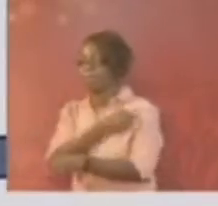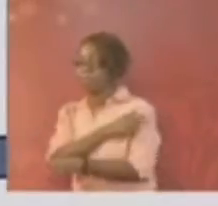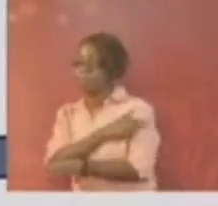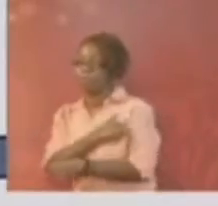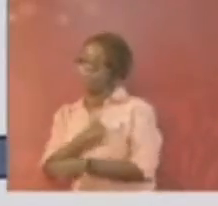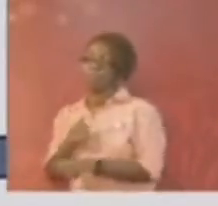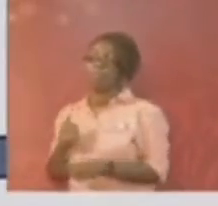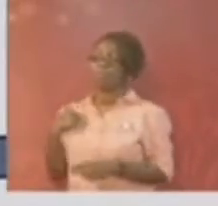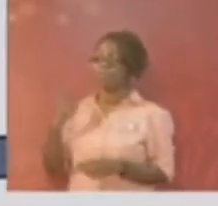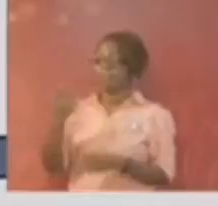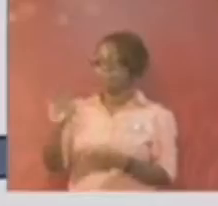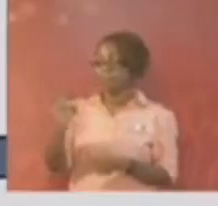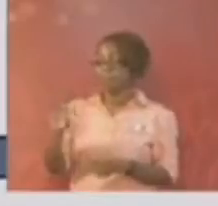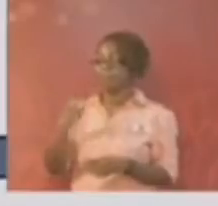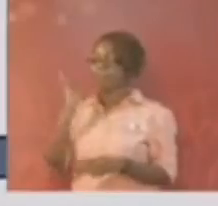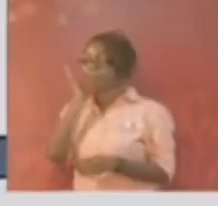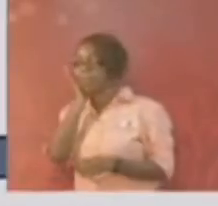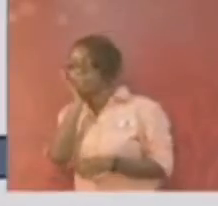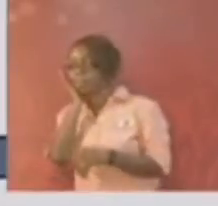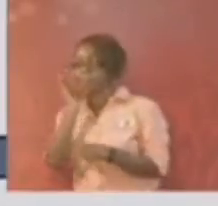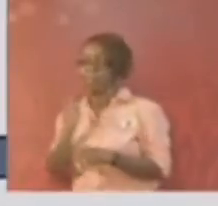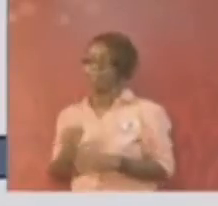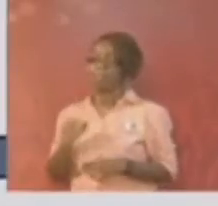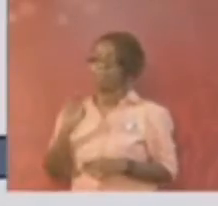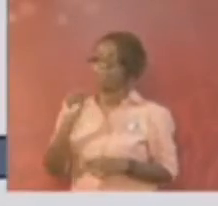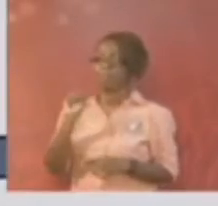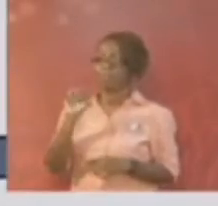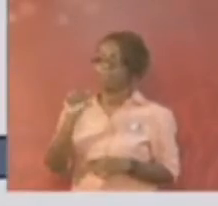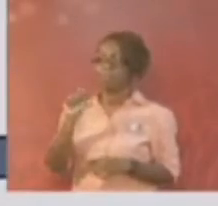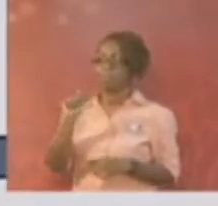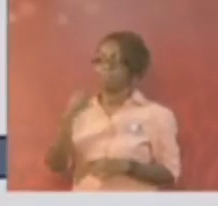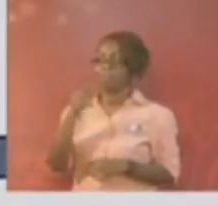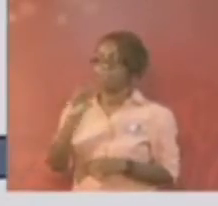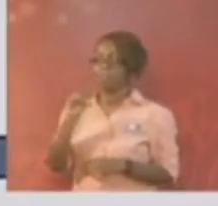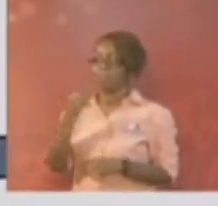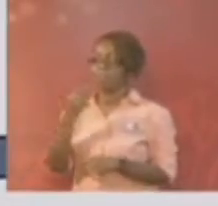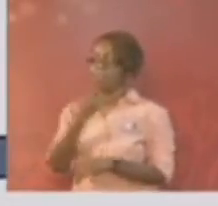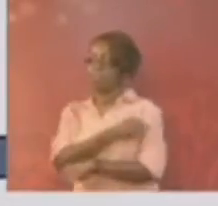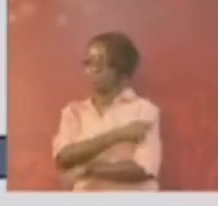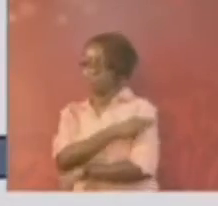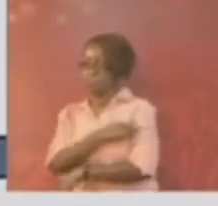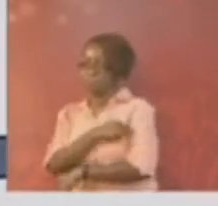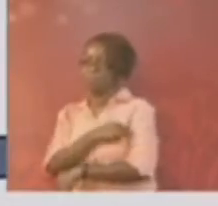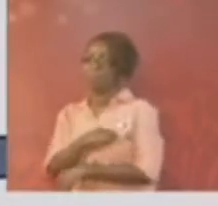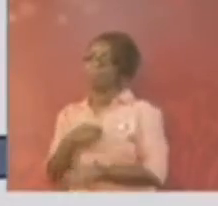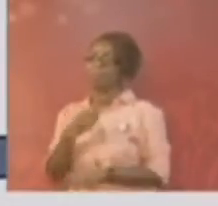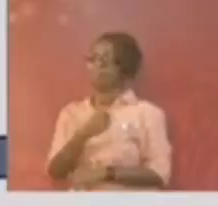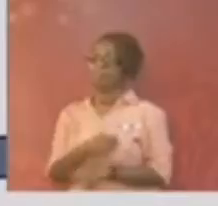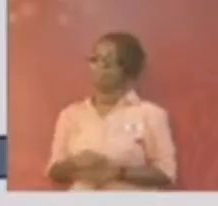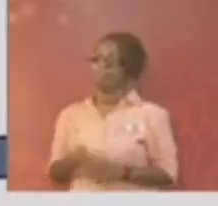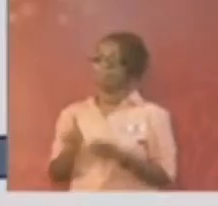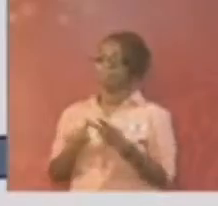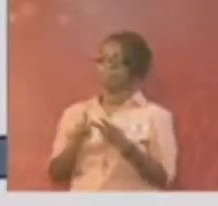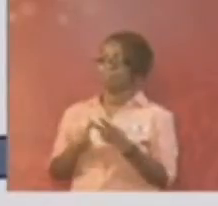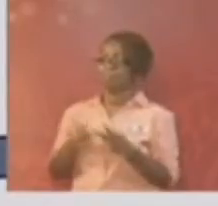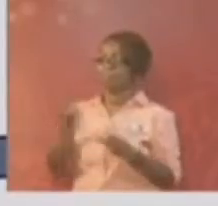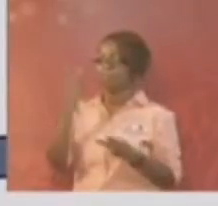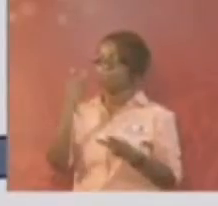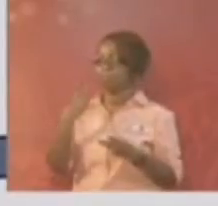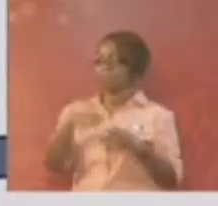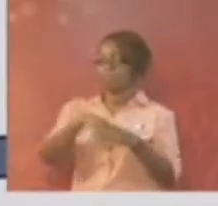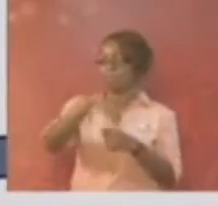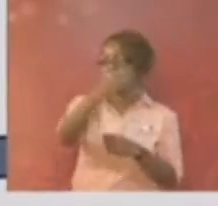that is situated at the Eric Williams Medical Sciences Complex, and 2 outpatient clinics that also